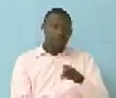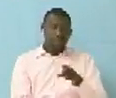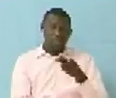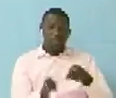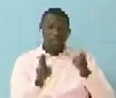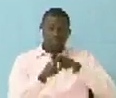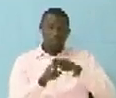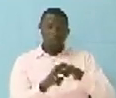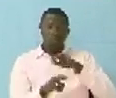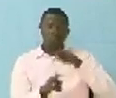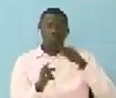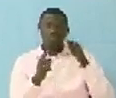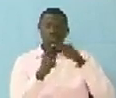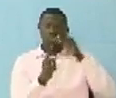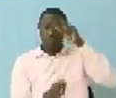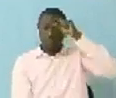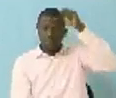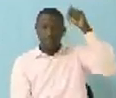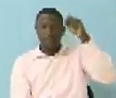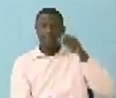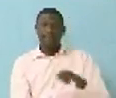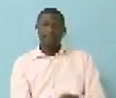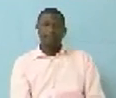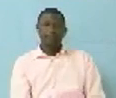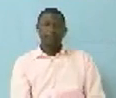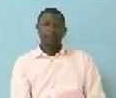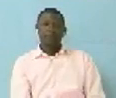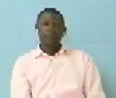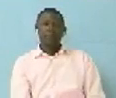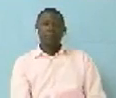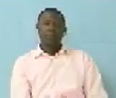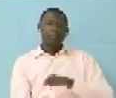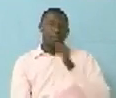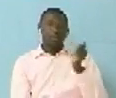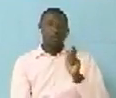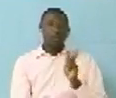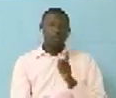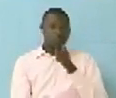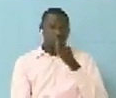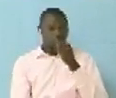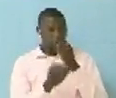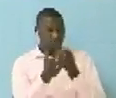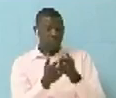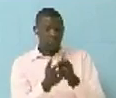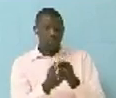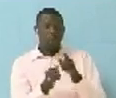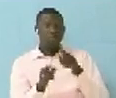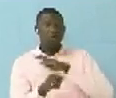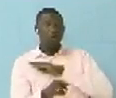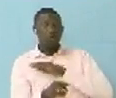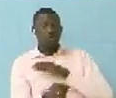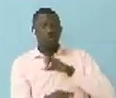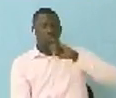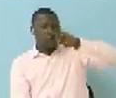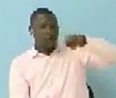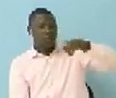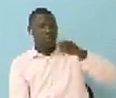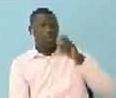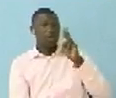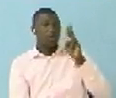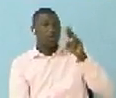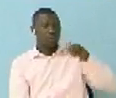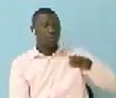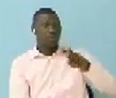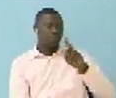You can take that. And what you said was also the junglers were getting their orders from the president.